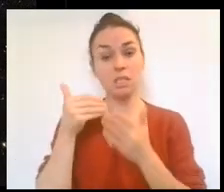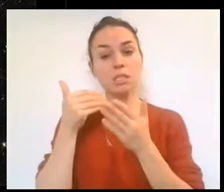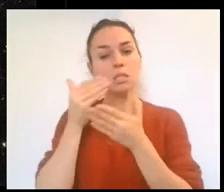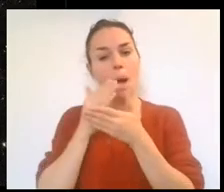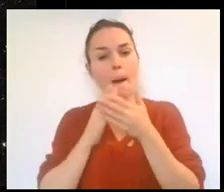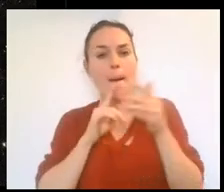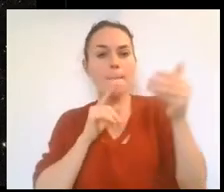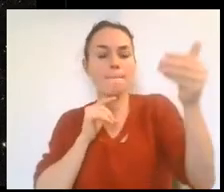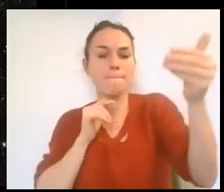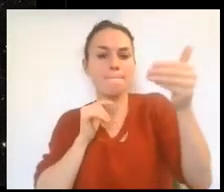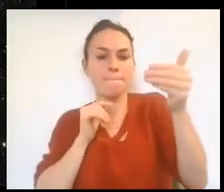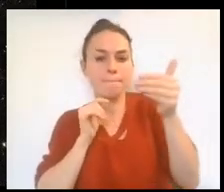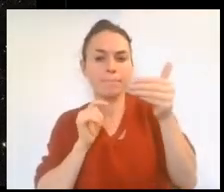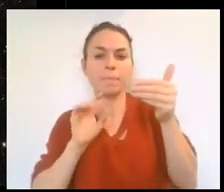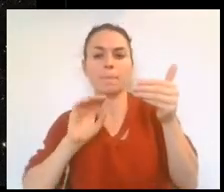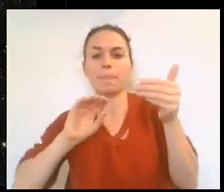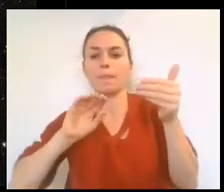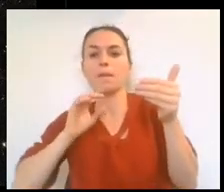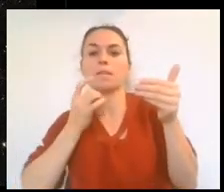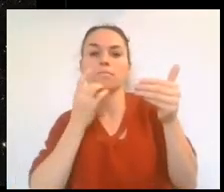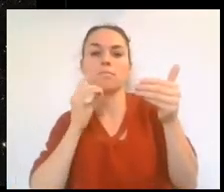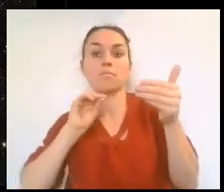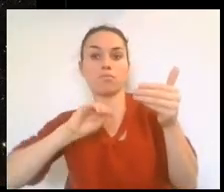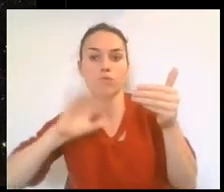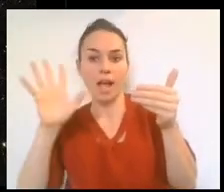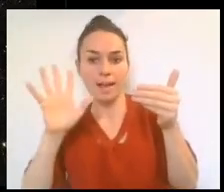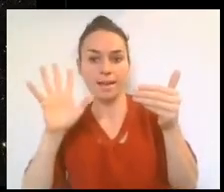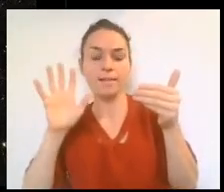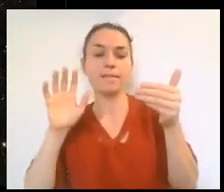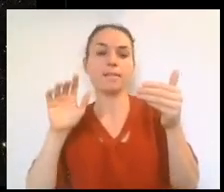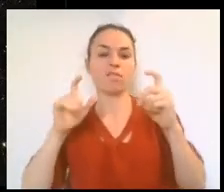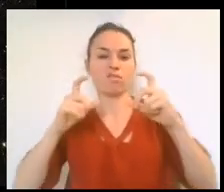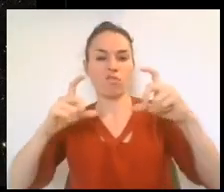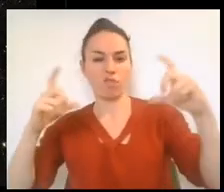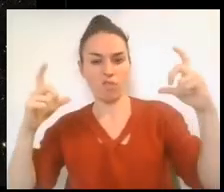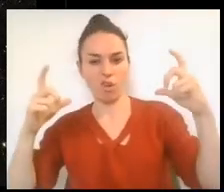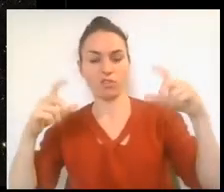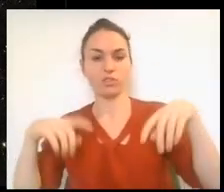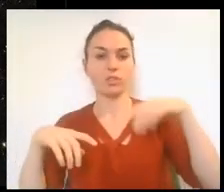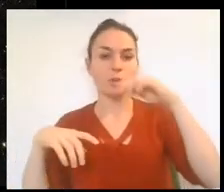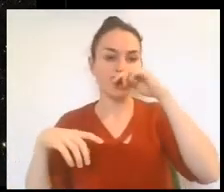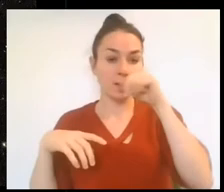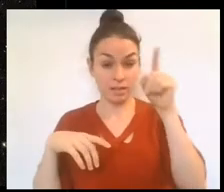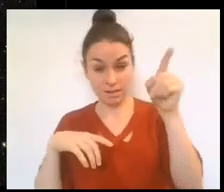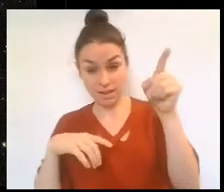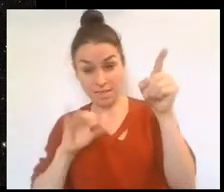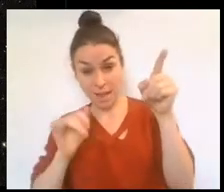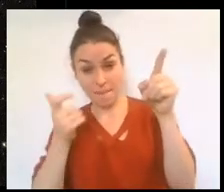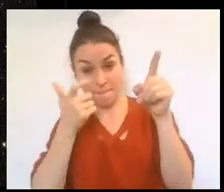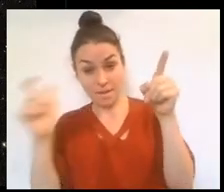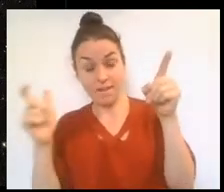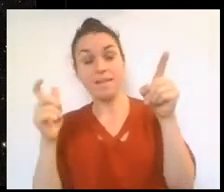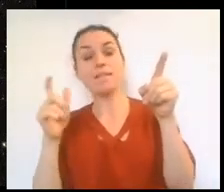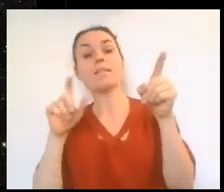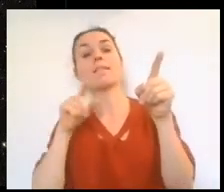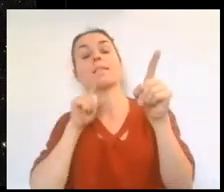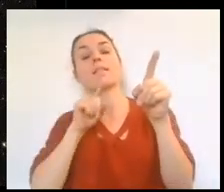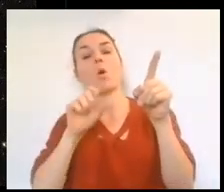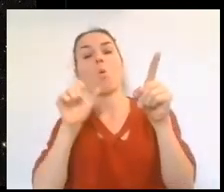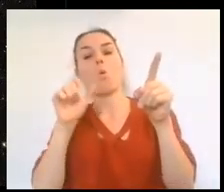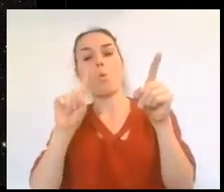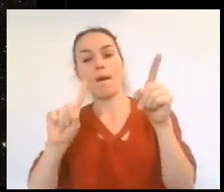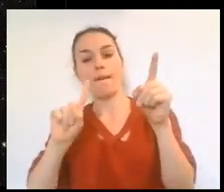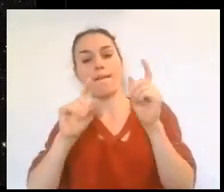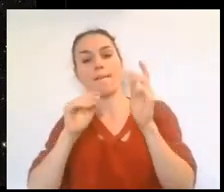and larger. So here's a relatively nearby galaxy. By the way, its distance is 1 billion light years. There are others